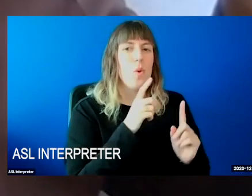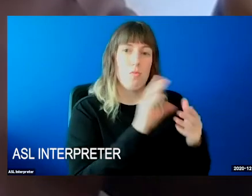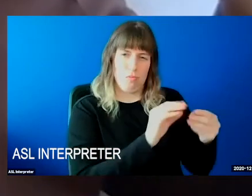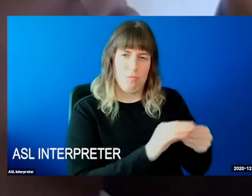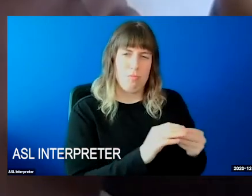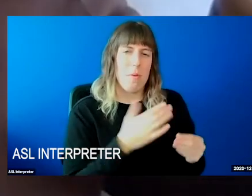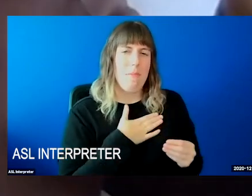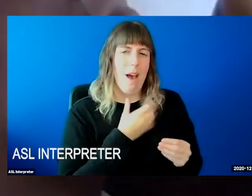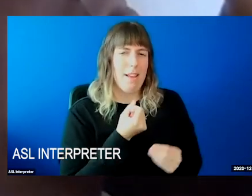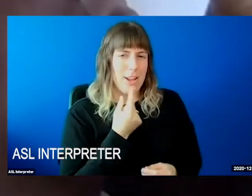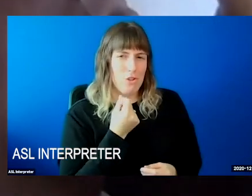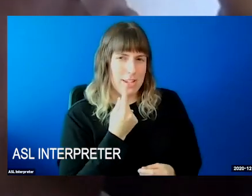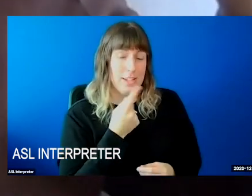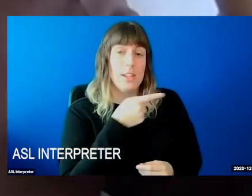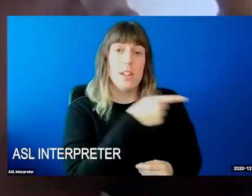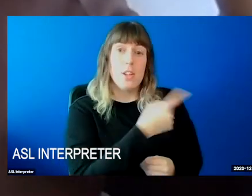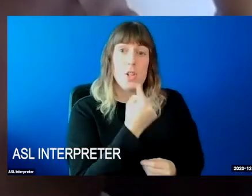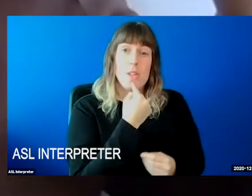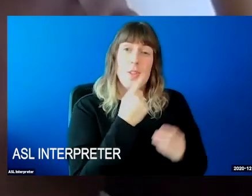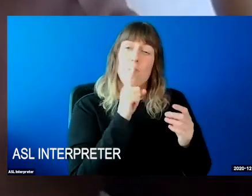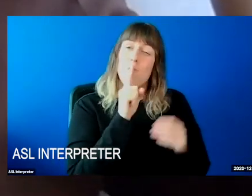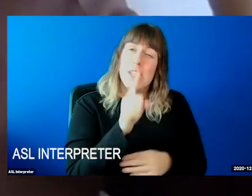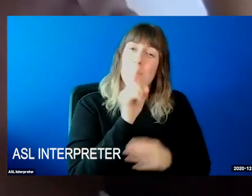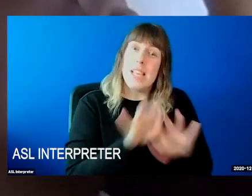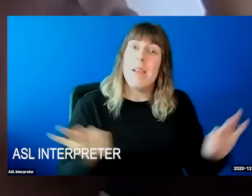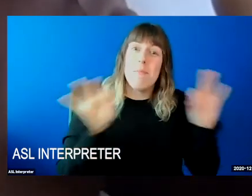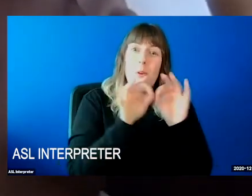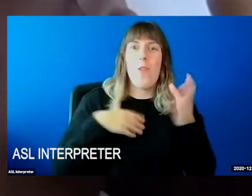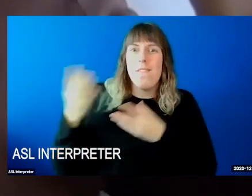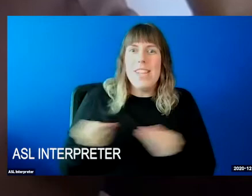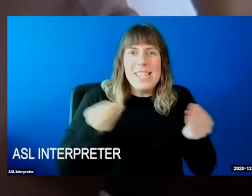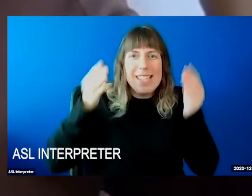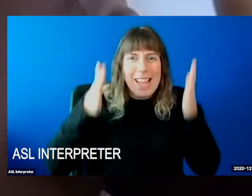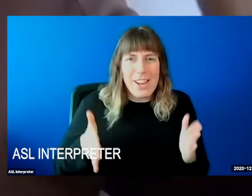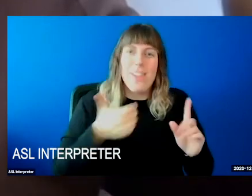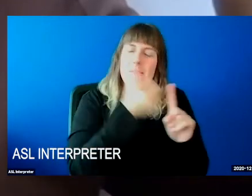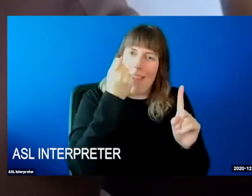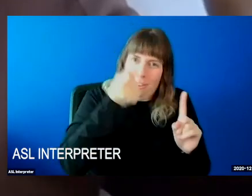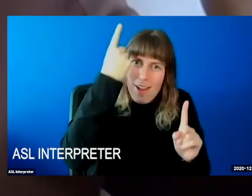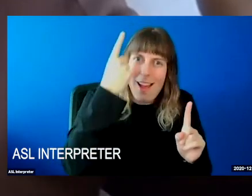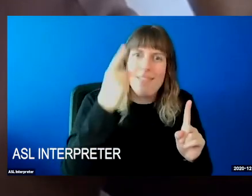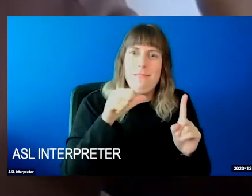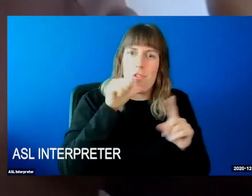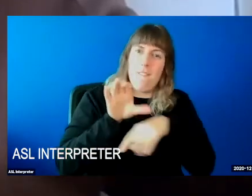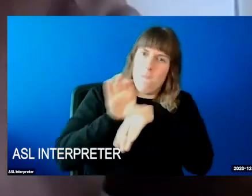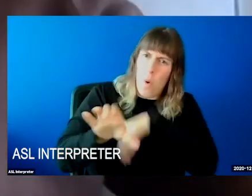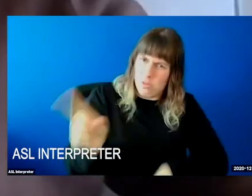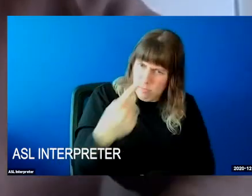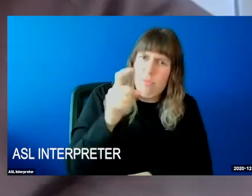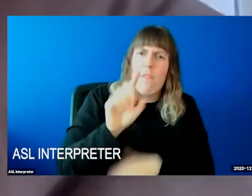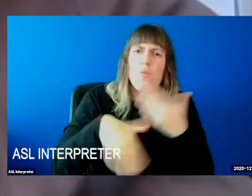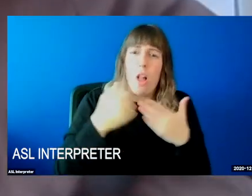the lines, is it's really important to have a facilitator who understands that and doesn't drive us to finding that